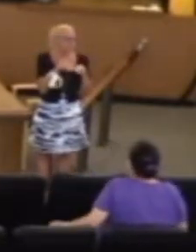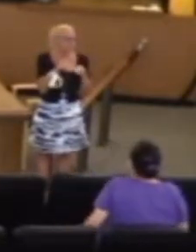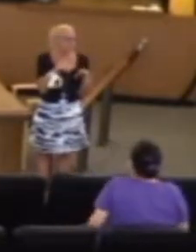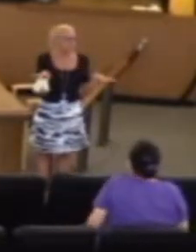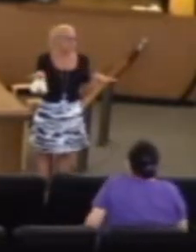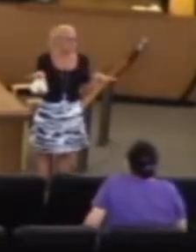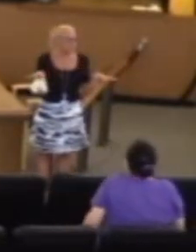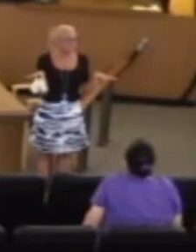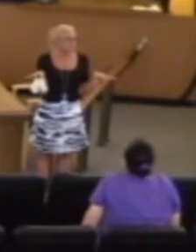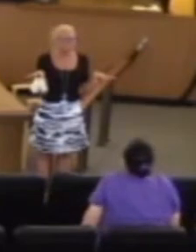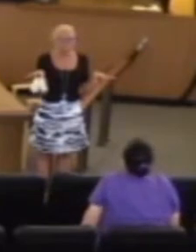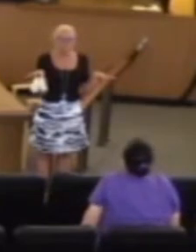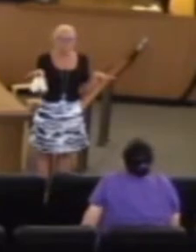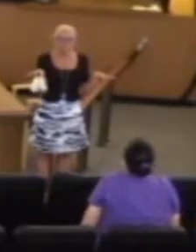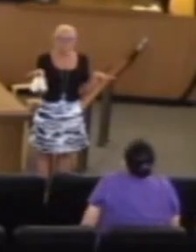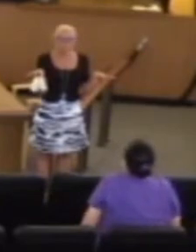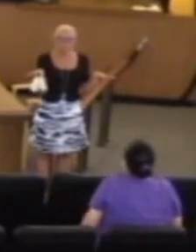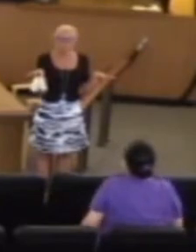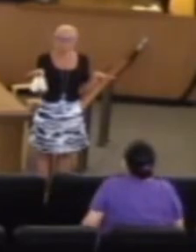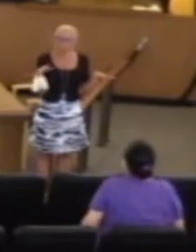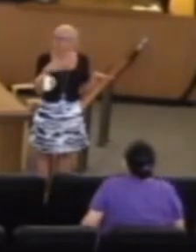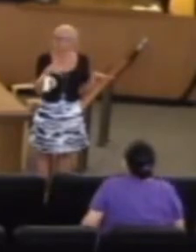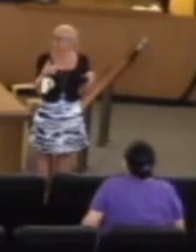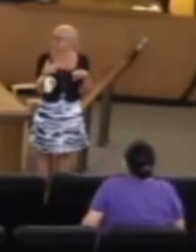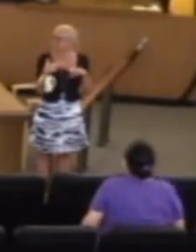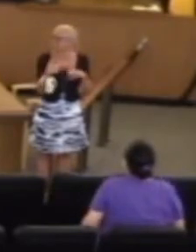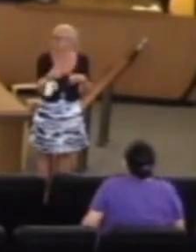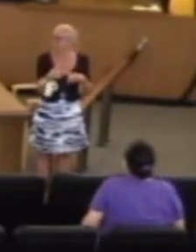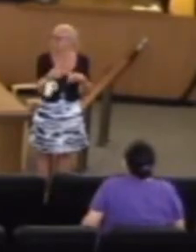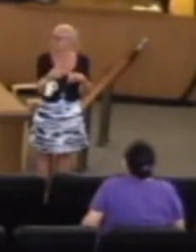Second. Madam Clerk, please call the roll on the motion.